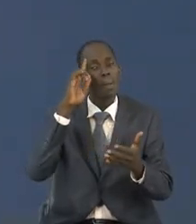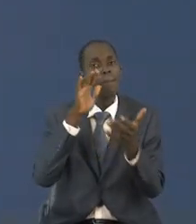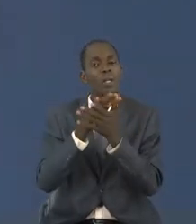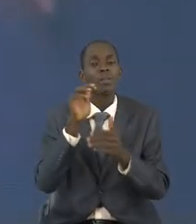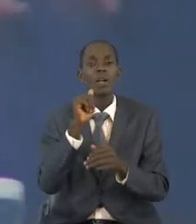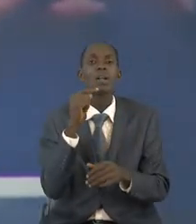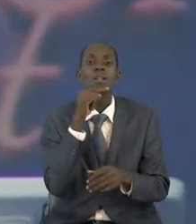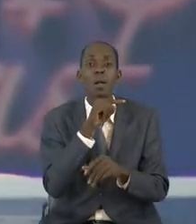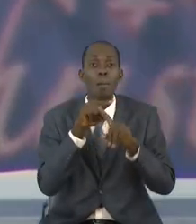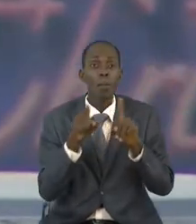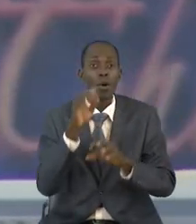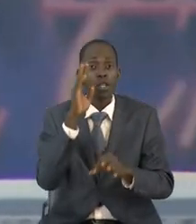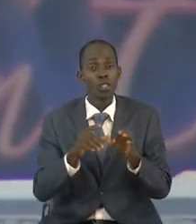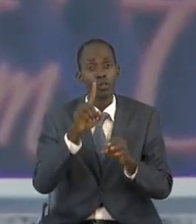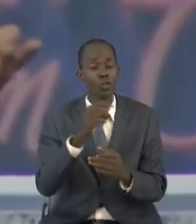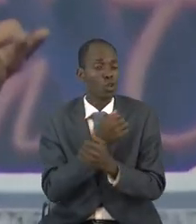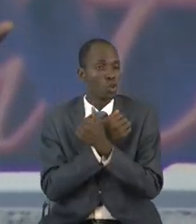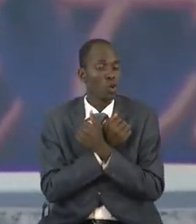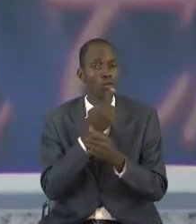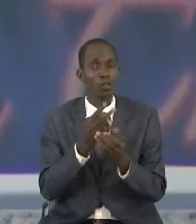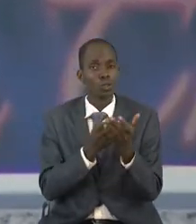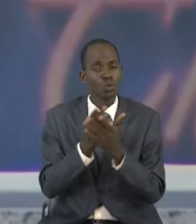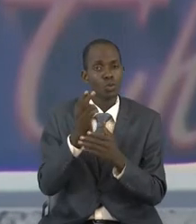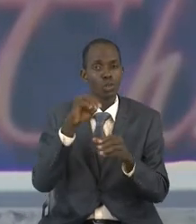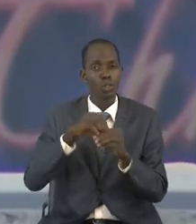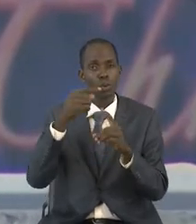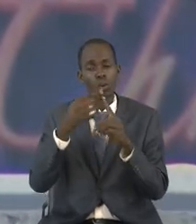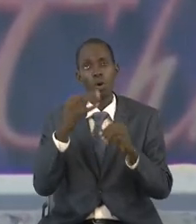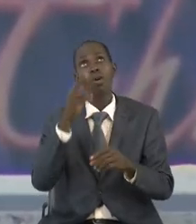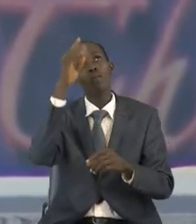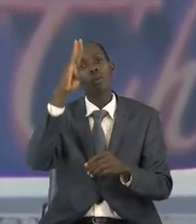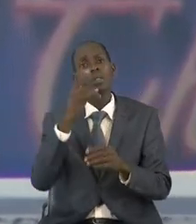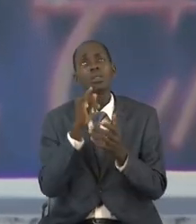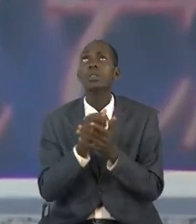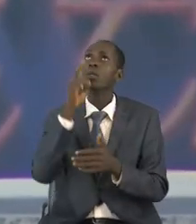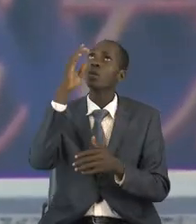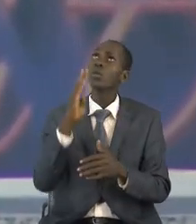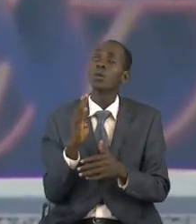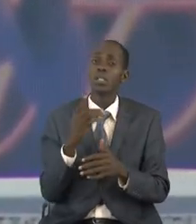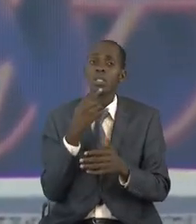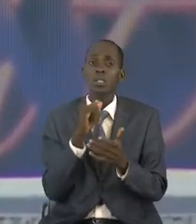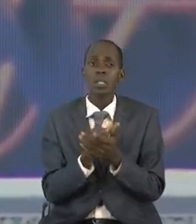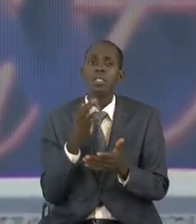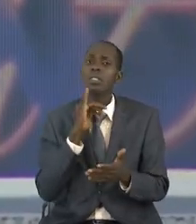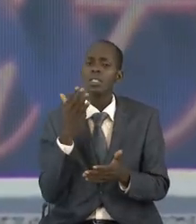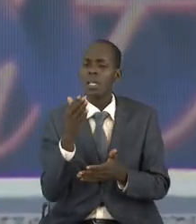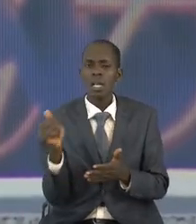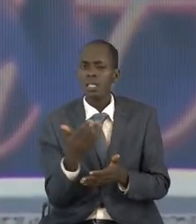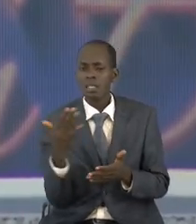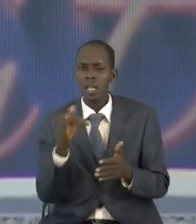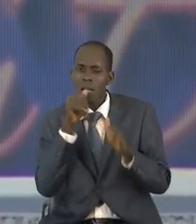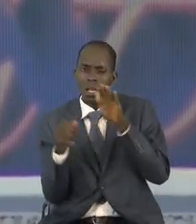love the truth of the word of God and you say, Lord, is there any area of my life that is hidden from me? I want to hear. Tell